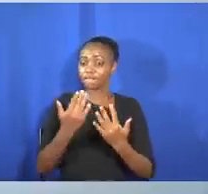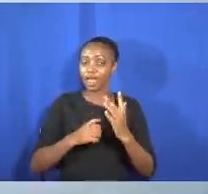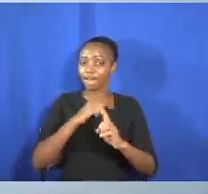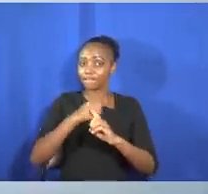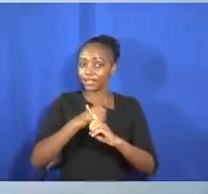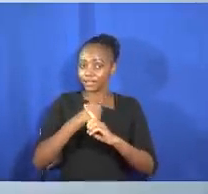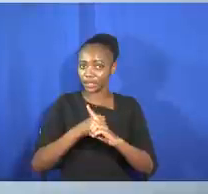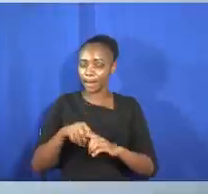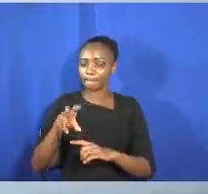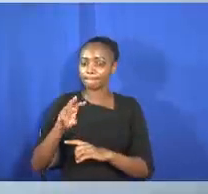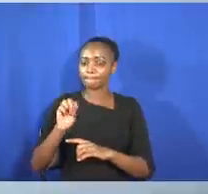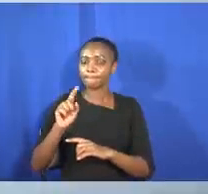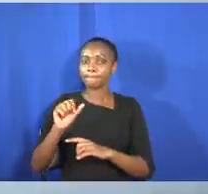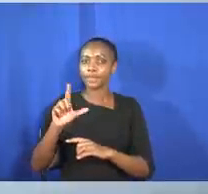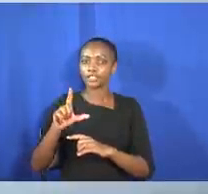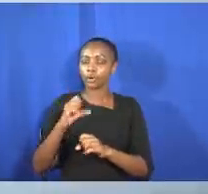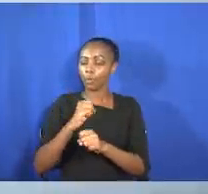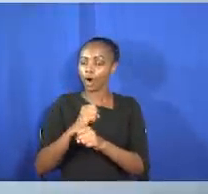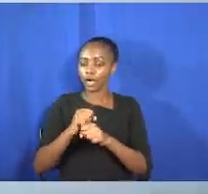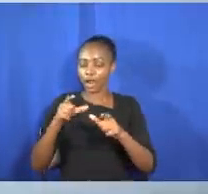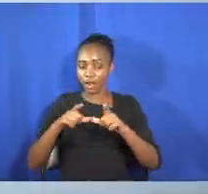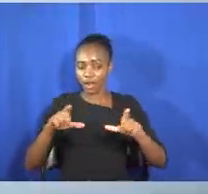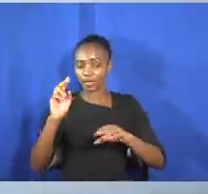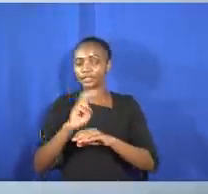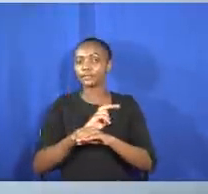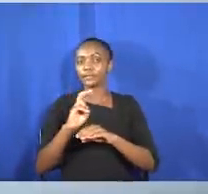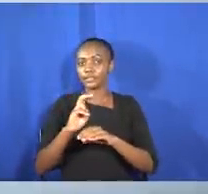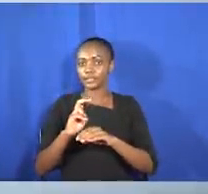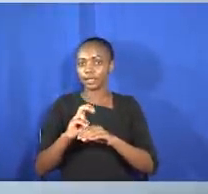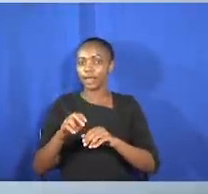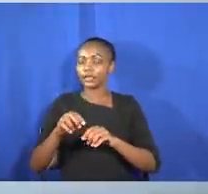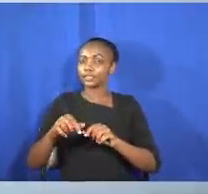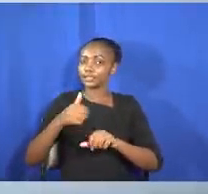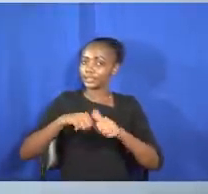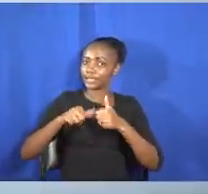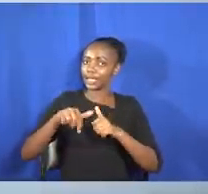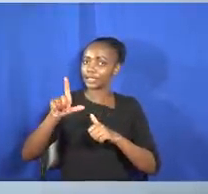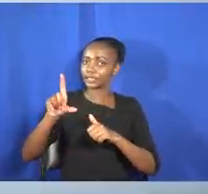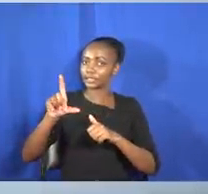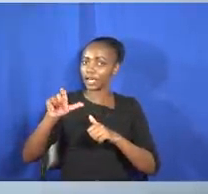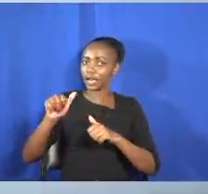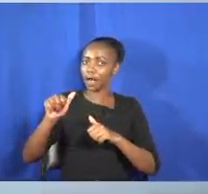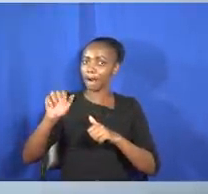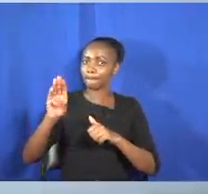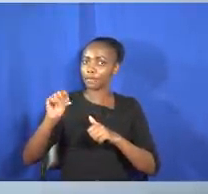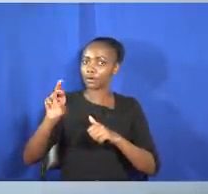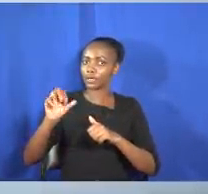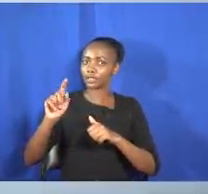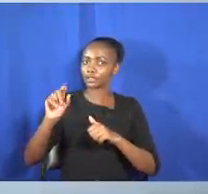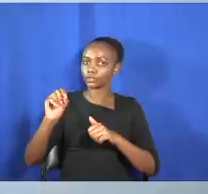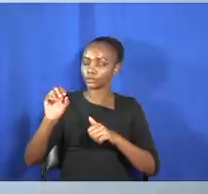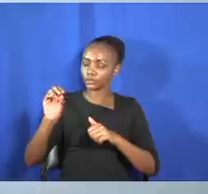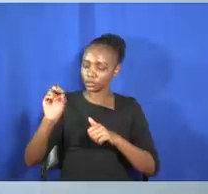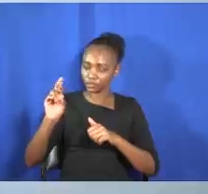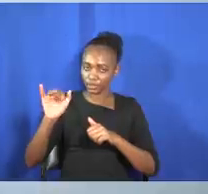joinery, firefighting, metalwork, rad surveying, science laboratory, technology,